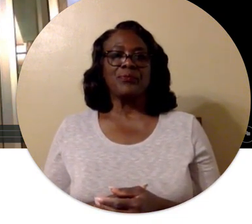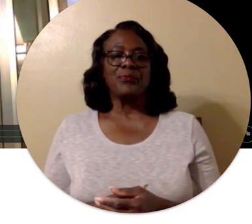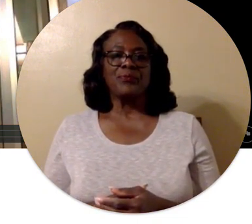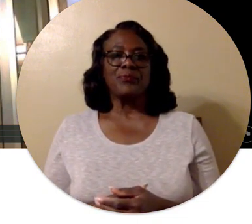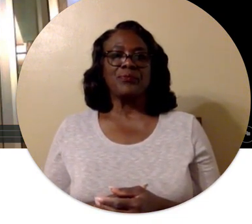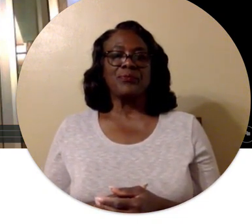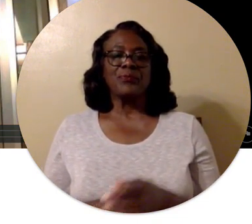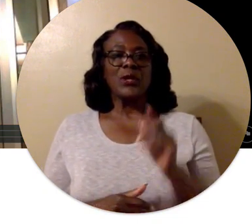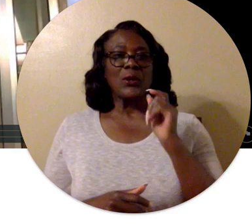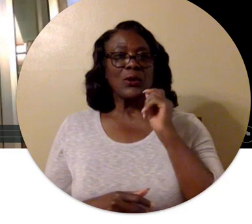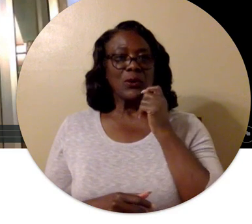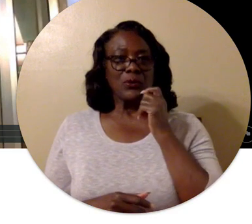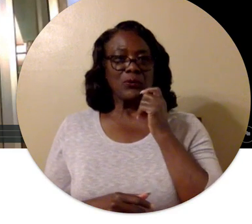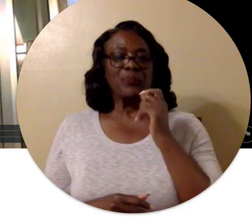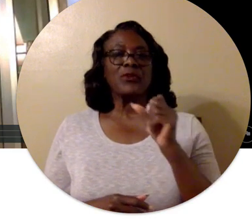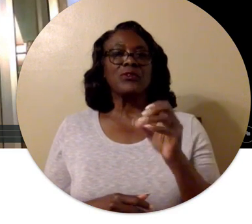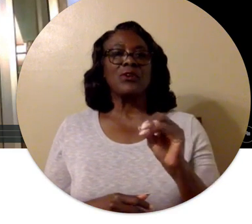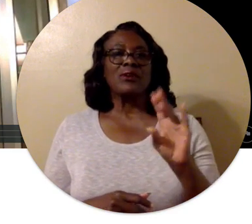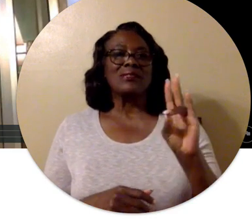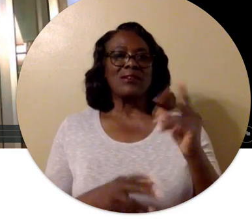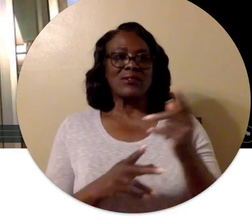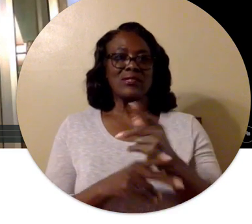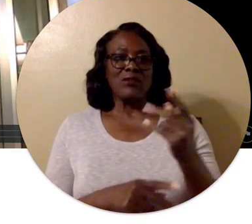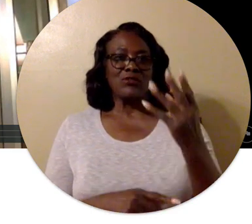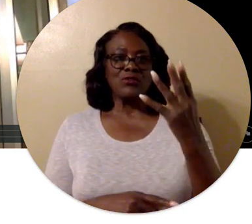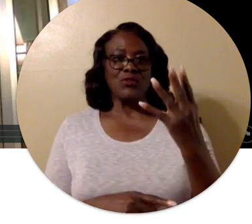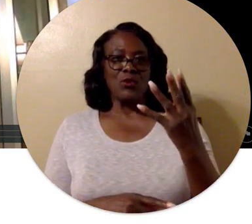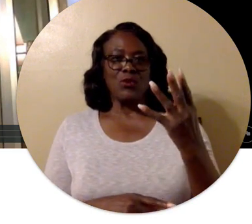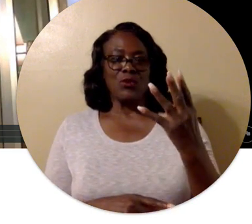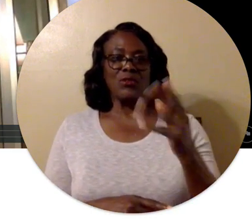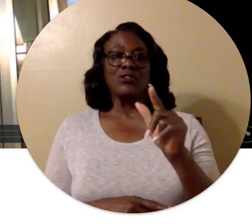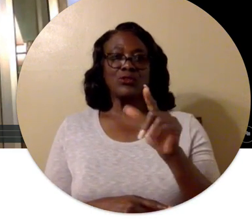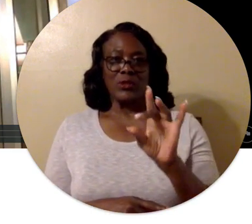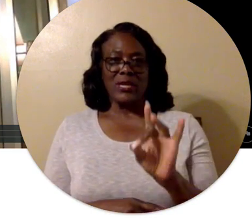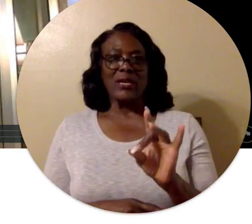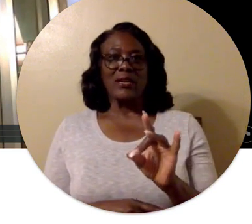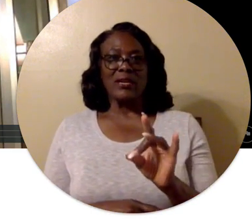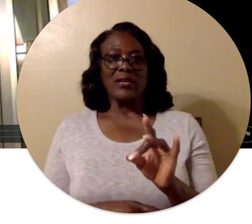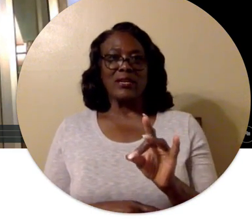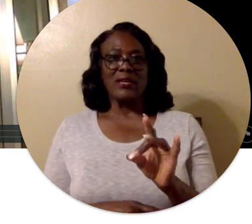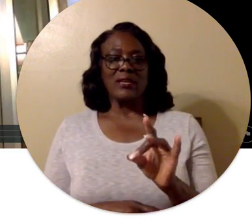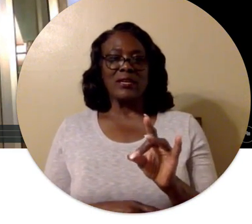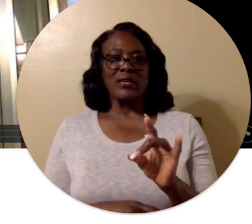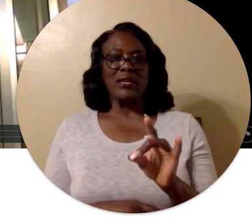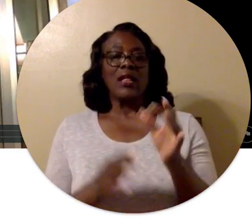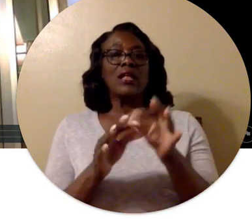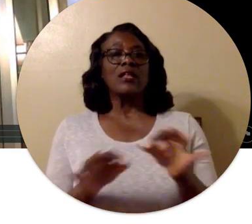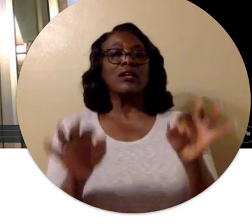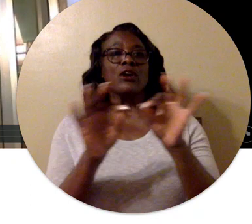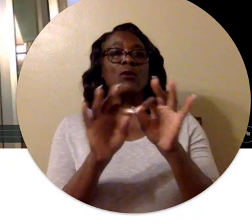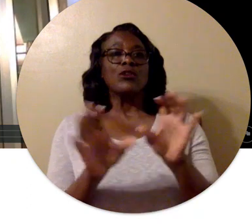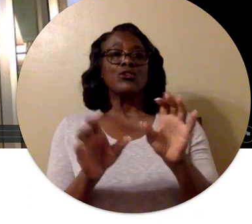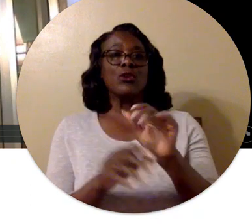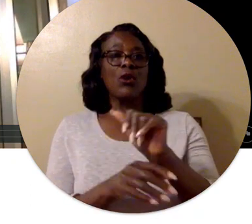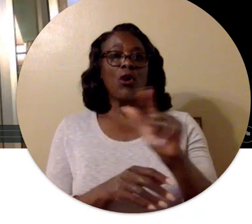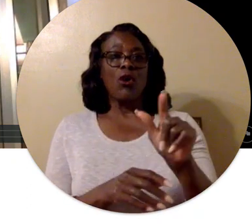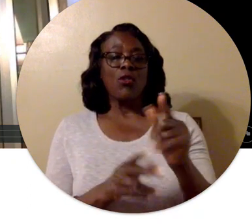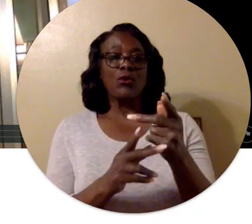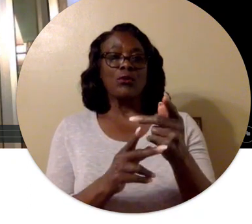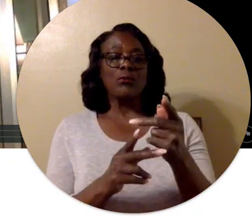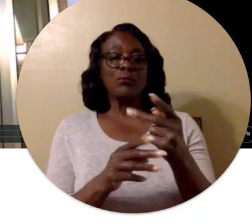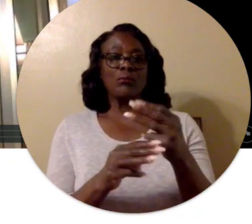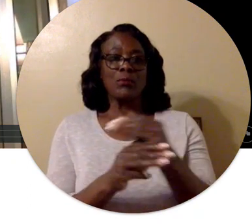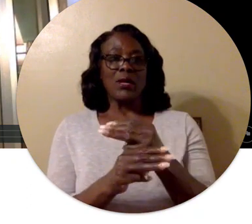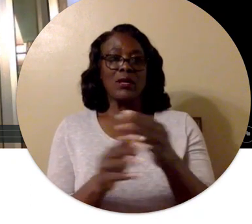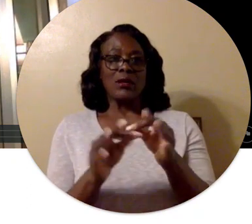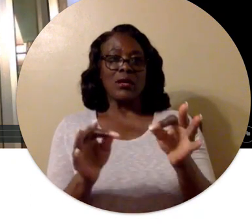Cool. So now I can do 7 times 4. I know that that's 28. And the key when we're doing all of these equations, again, is that we want to keep all